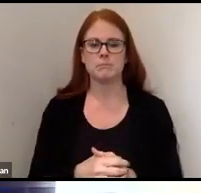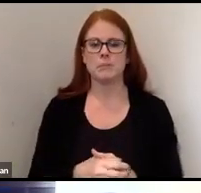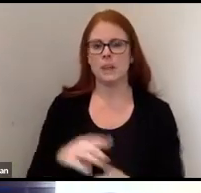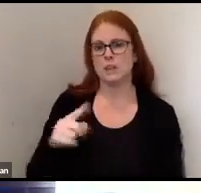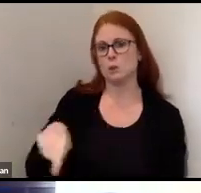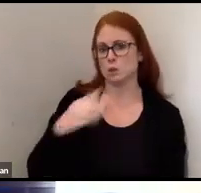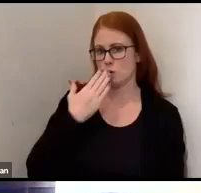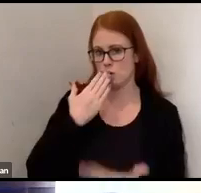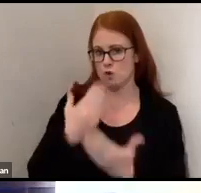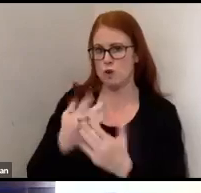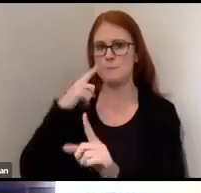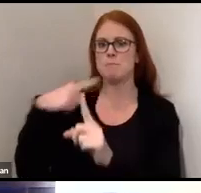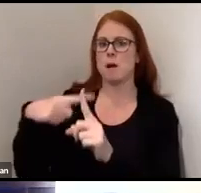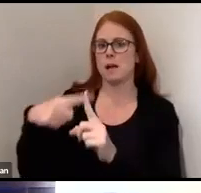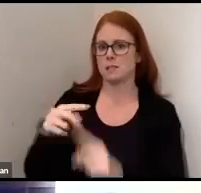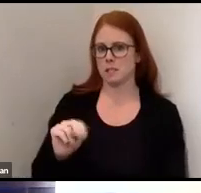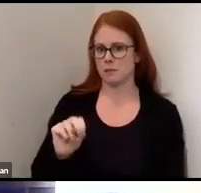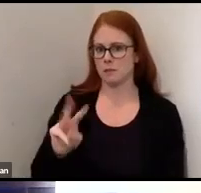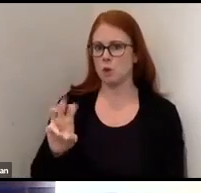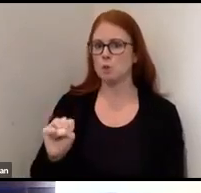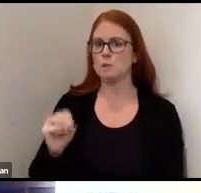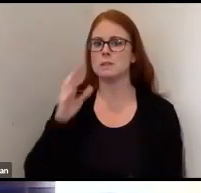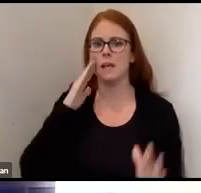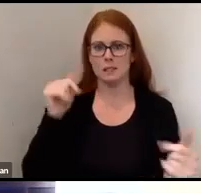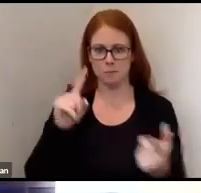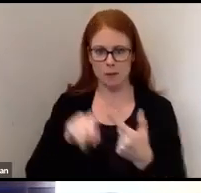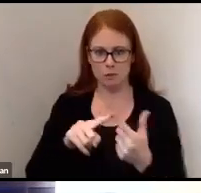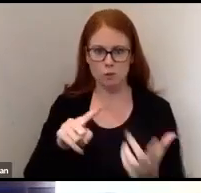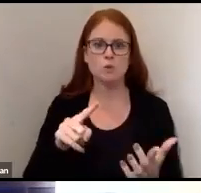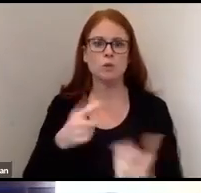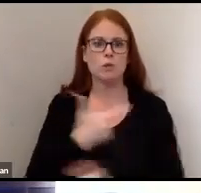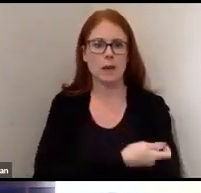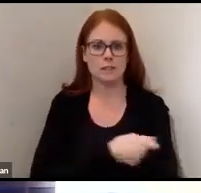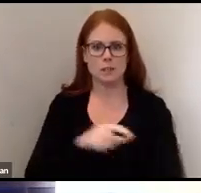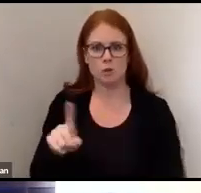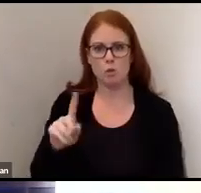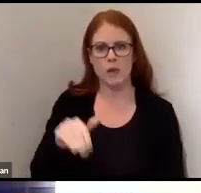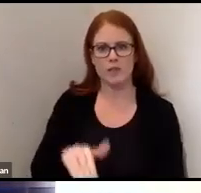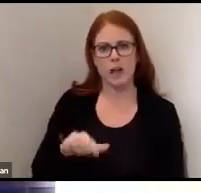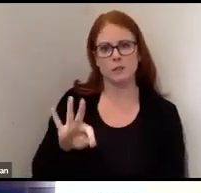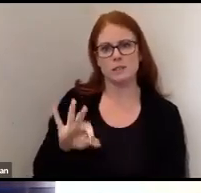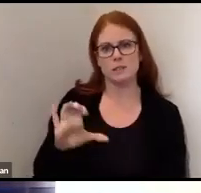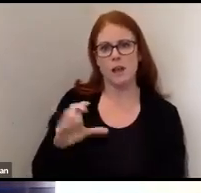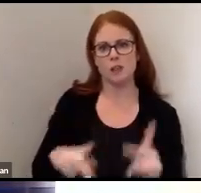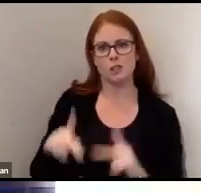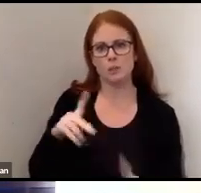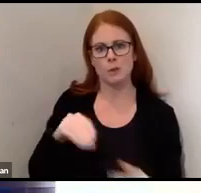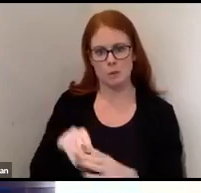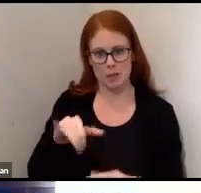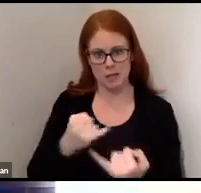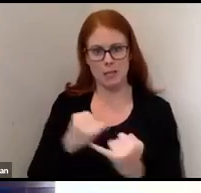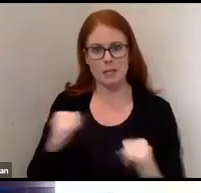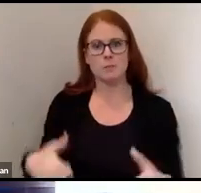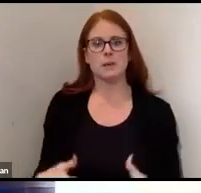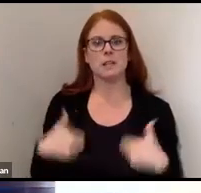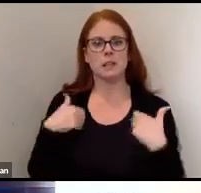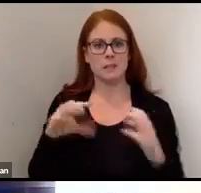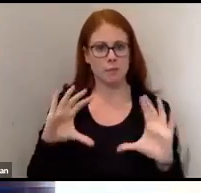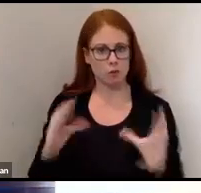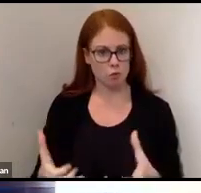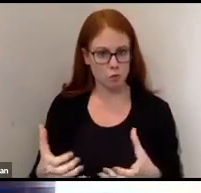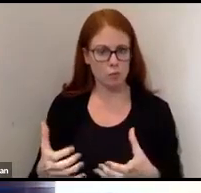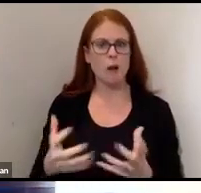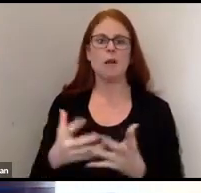good developments. We expect to vaccinate about 1,900 persons in that group. And quite a lot of work have gone into